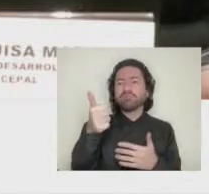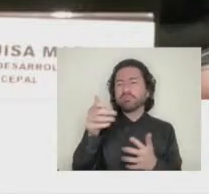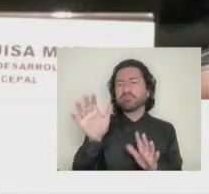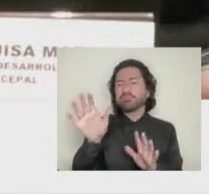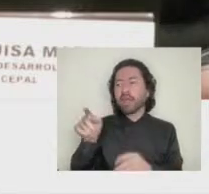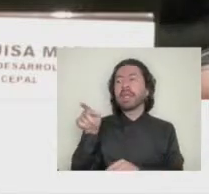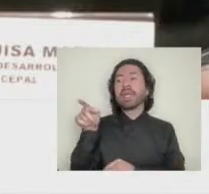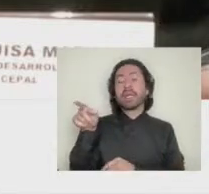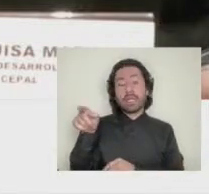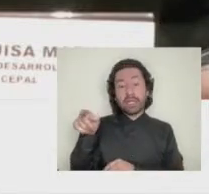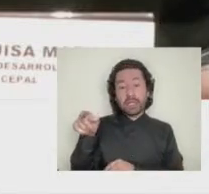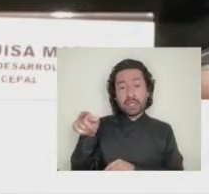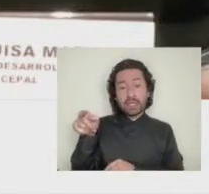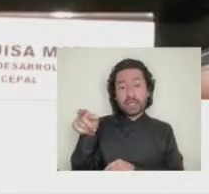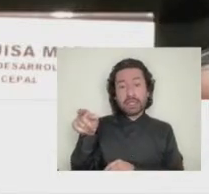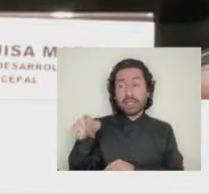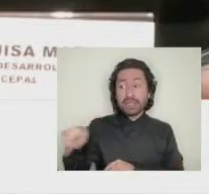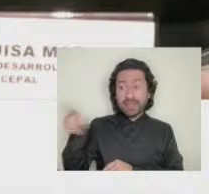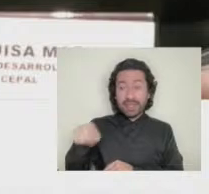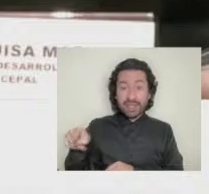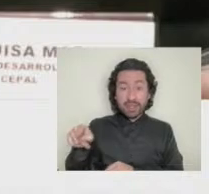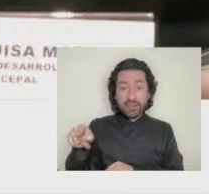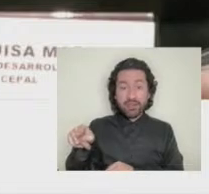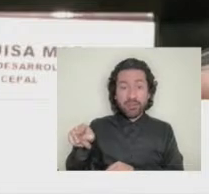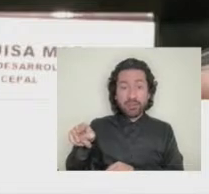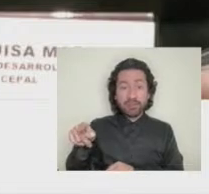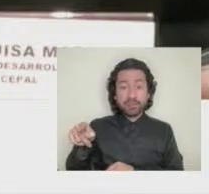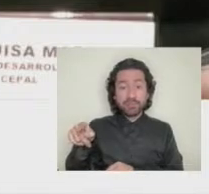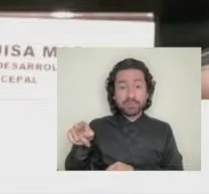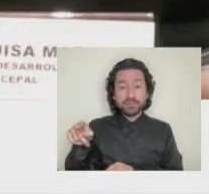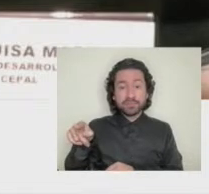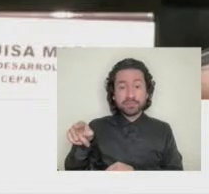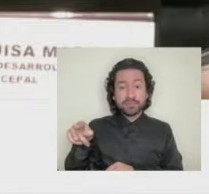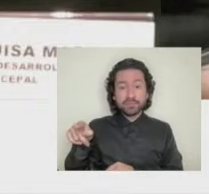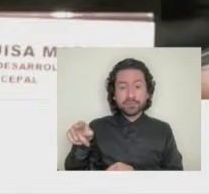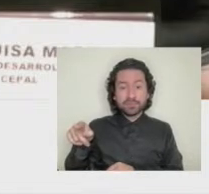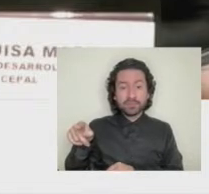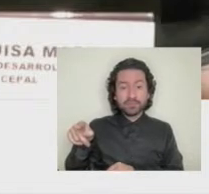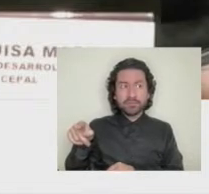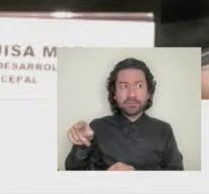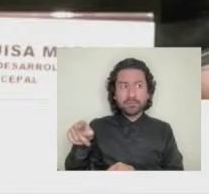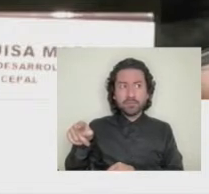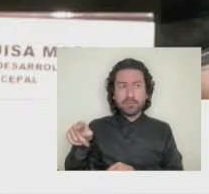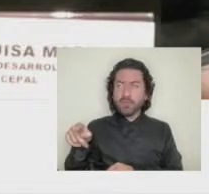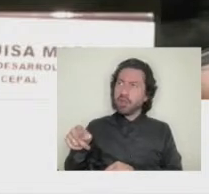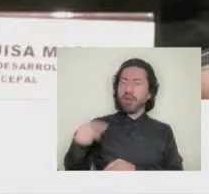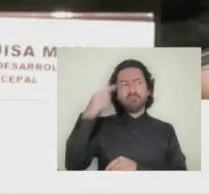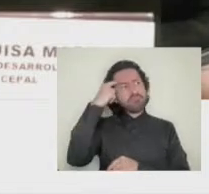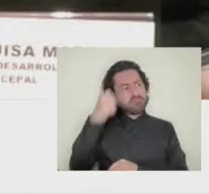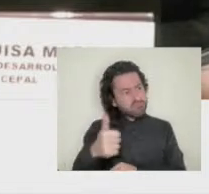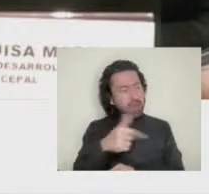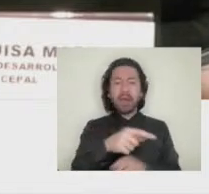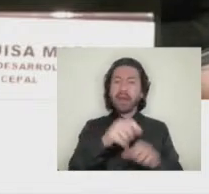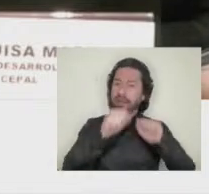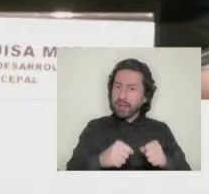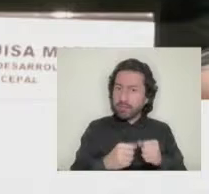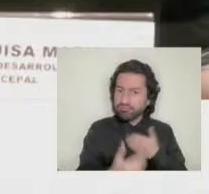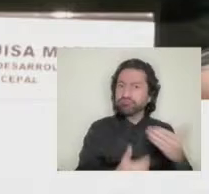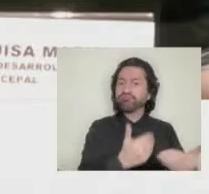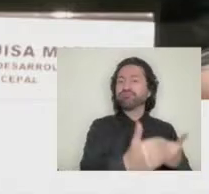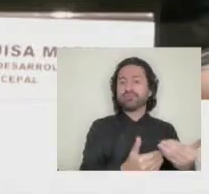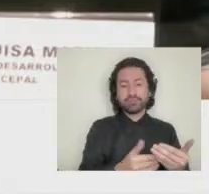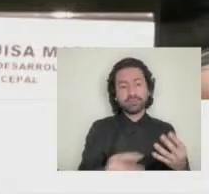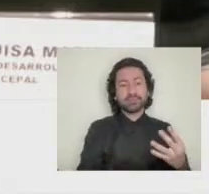can't remember their names, but their commitment is what at the end of the day enables these initiatives to be feasible. And of course,